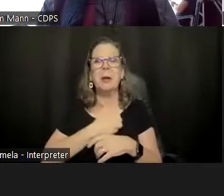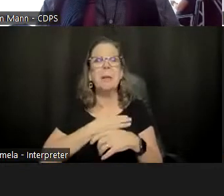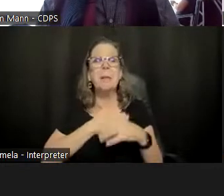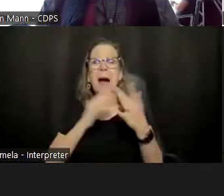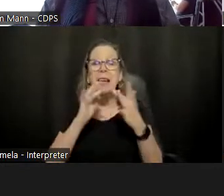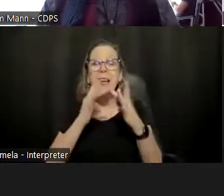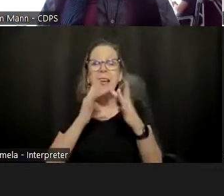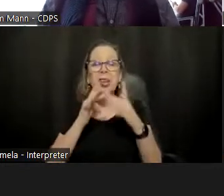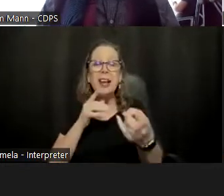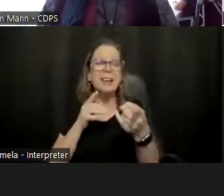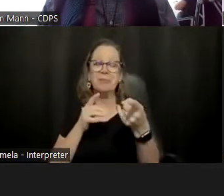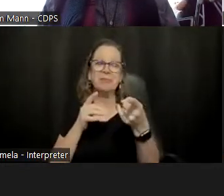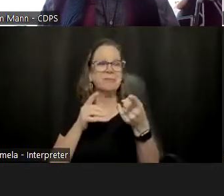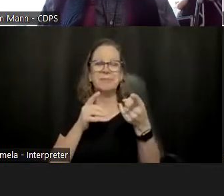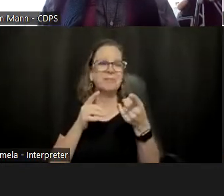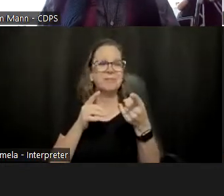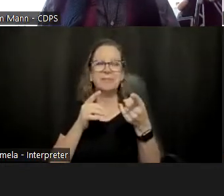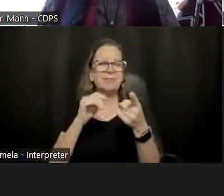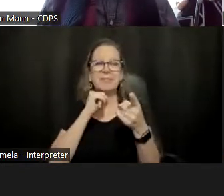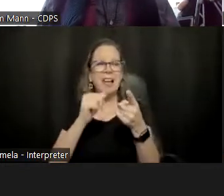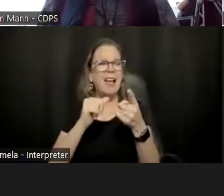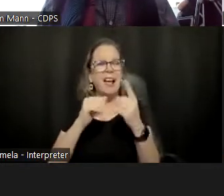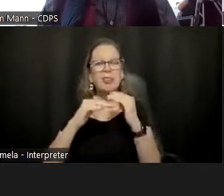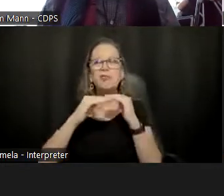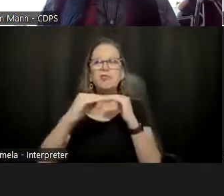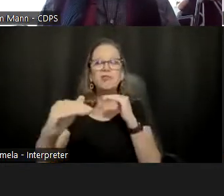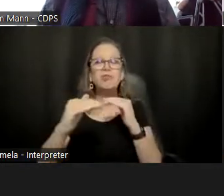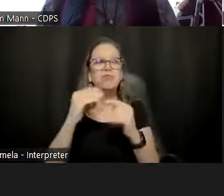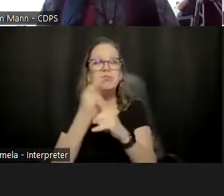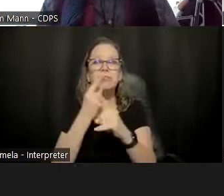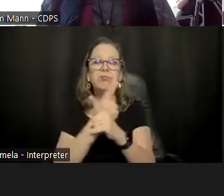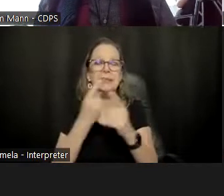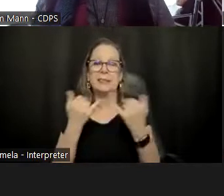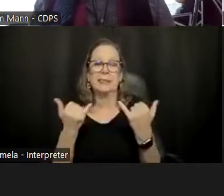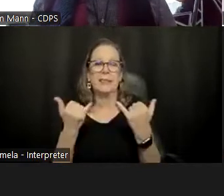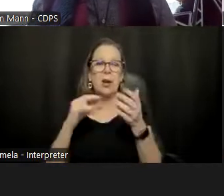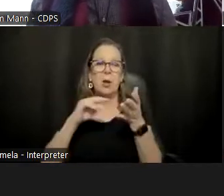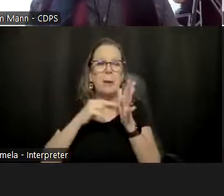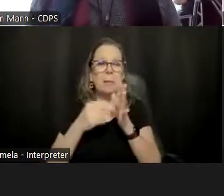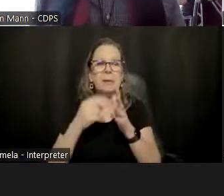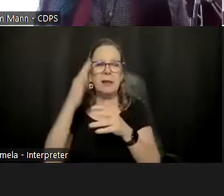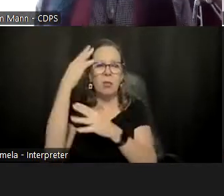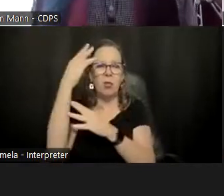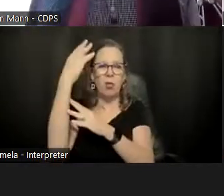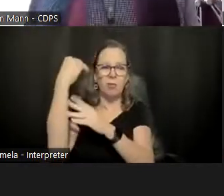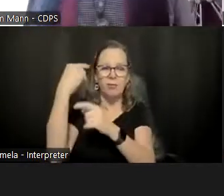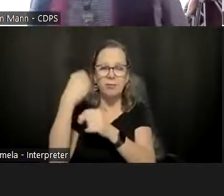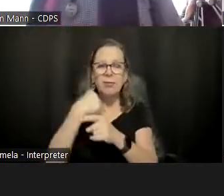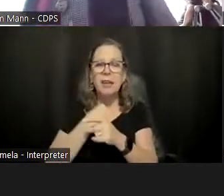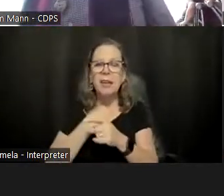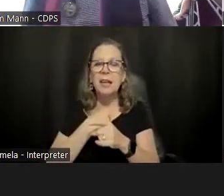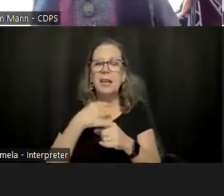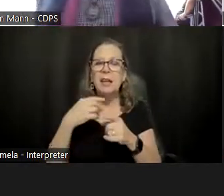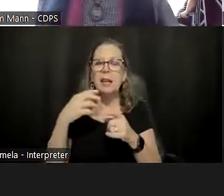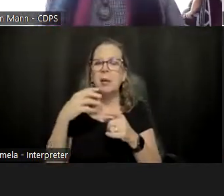not being super stable right now, so I just will not have my camera on for the time being. But I'm Yael